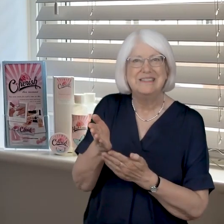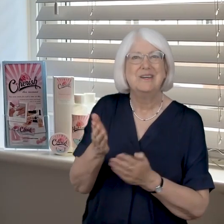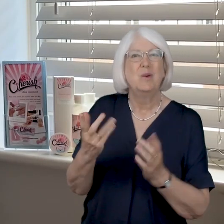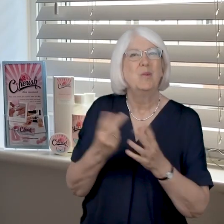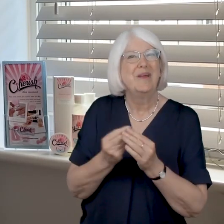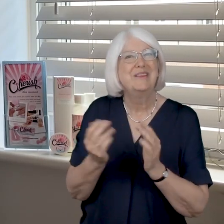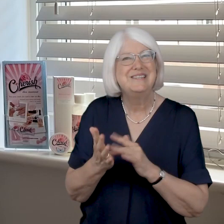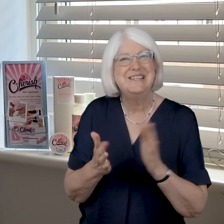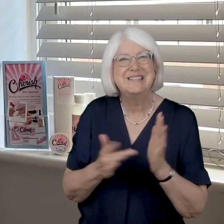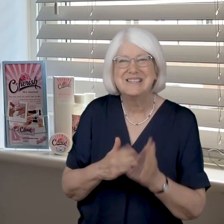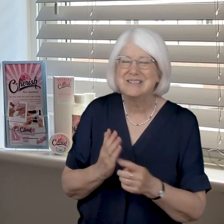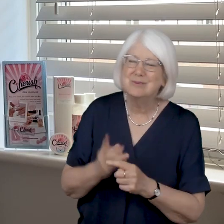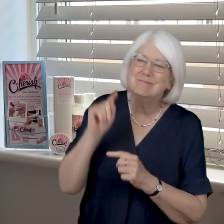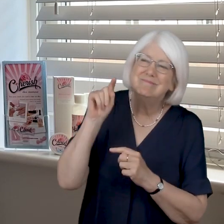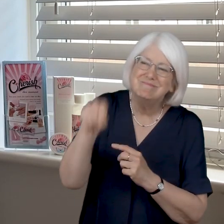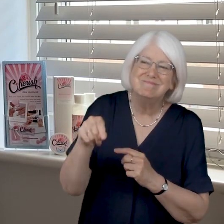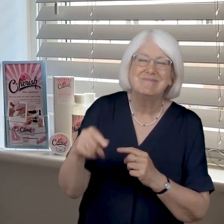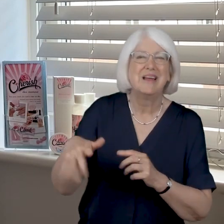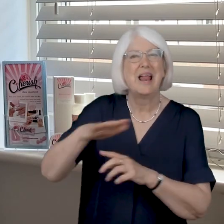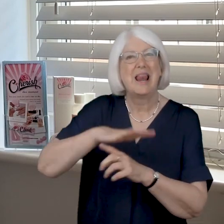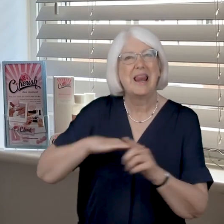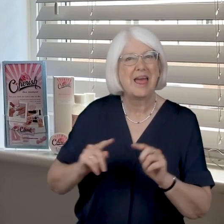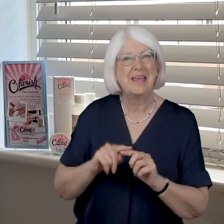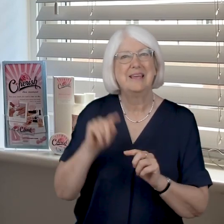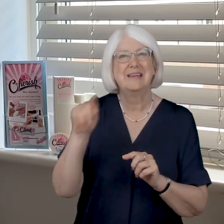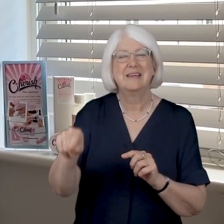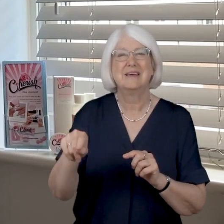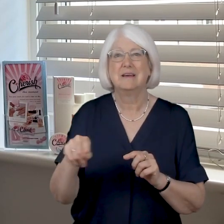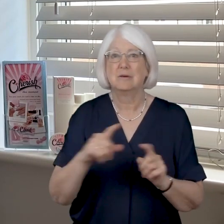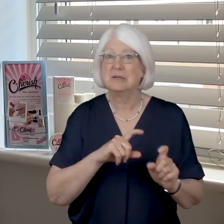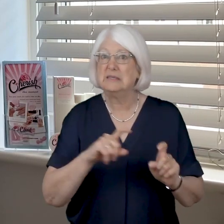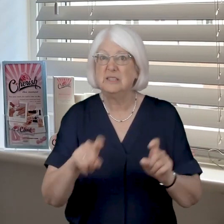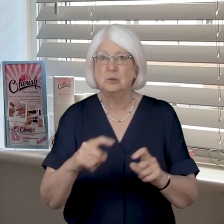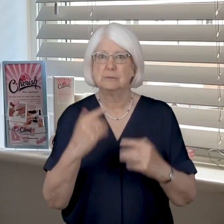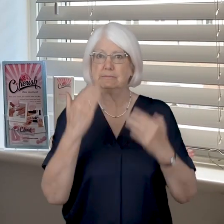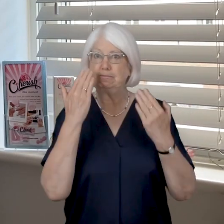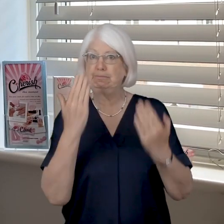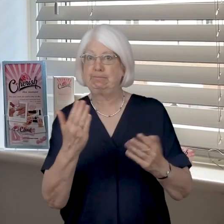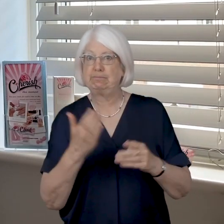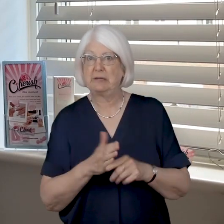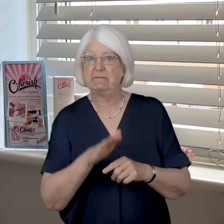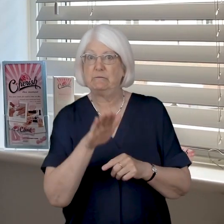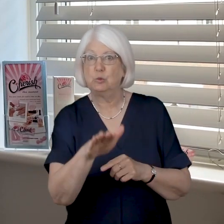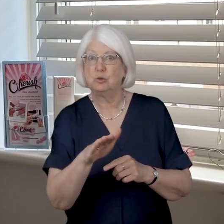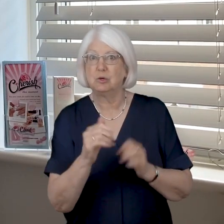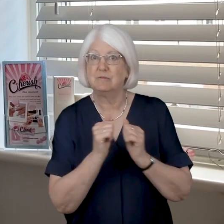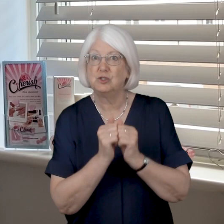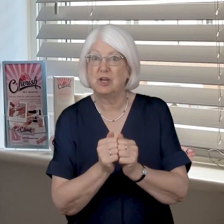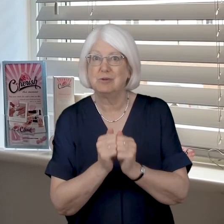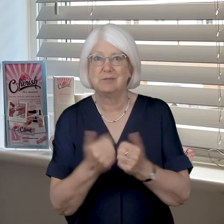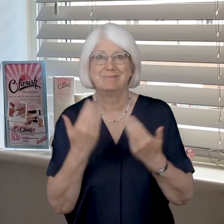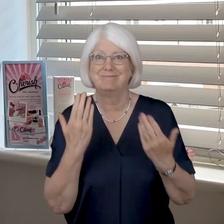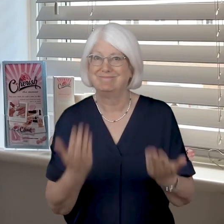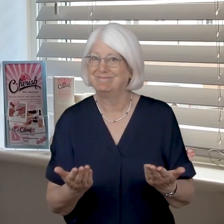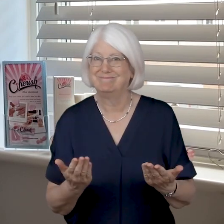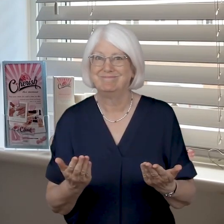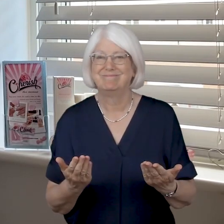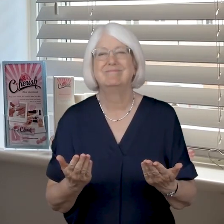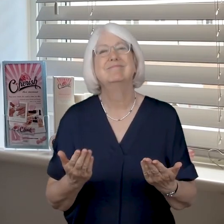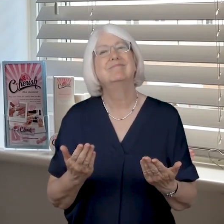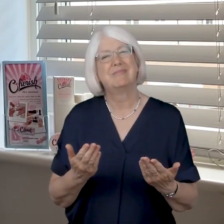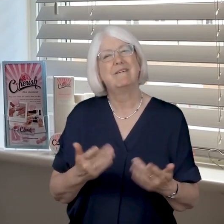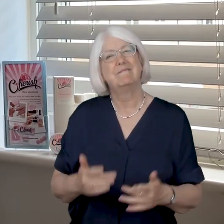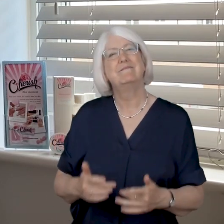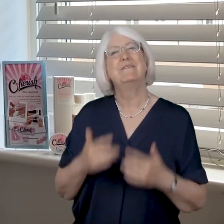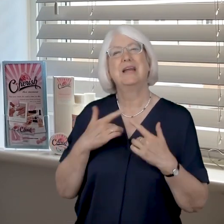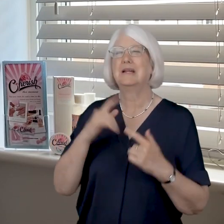trepidation and continuous unknown on the future of Cherish, I feel he is asking me to remember